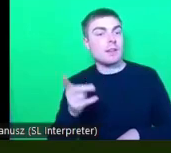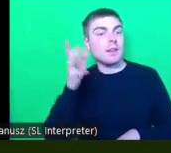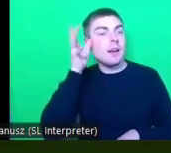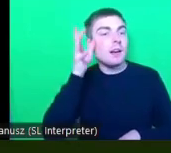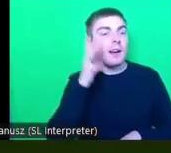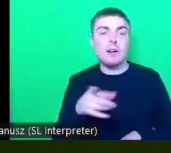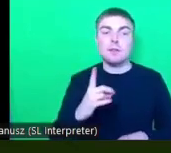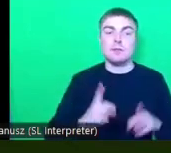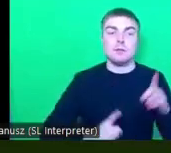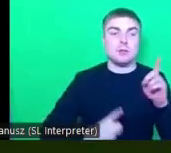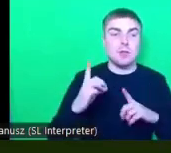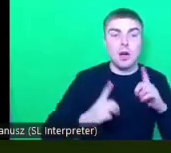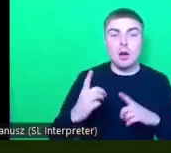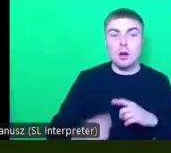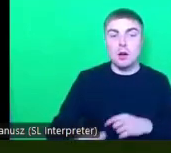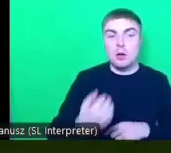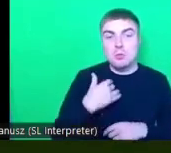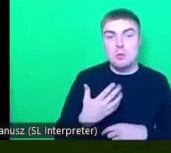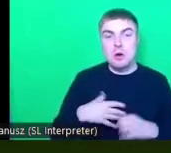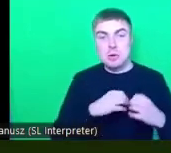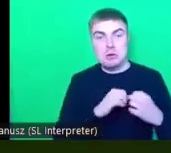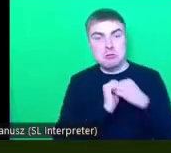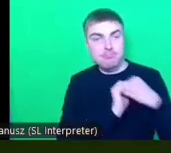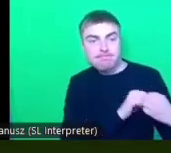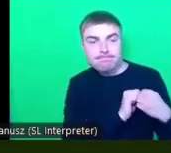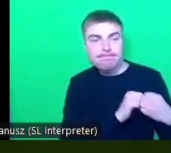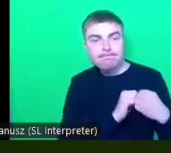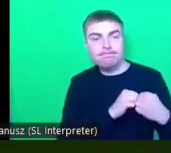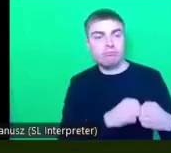actually form larger groups within wolf territories compared to outside.